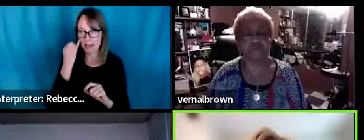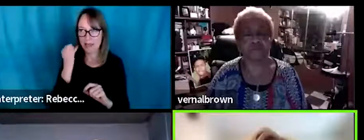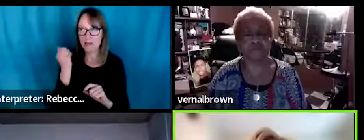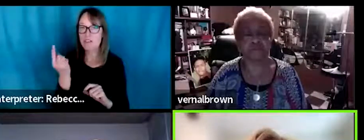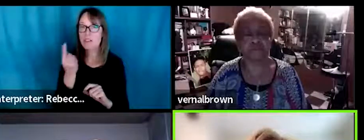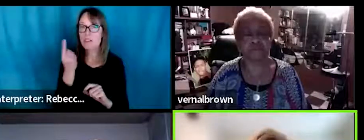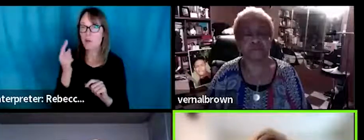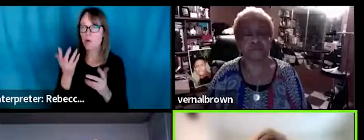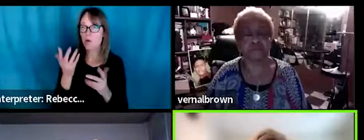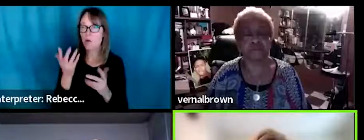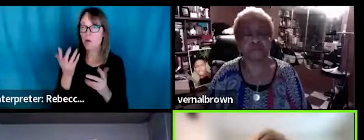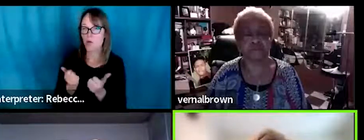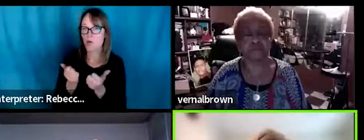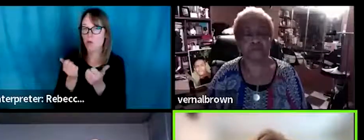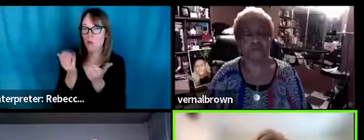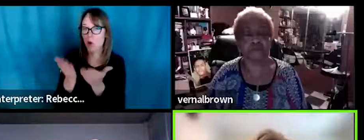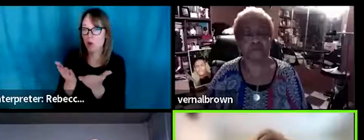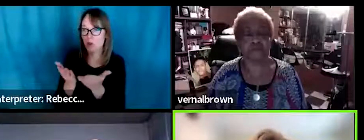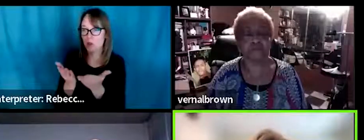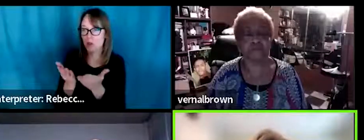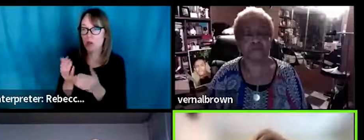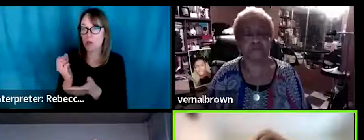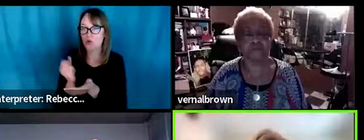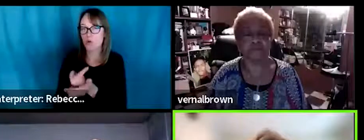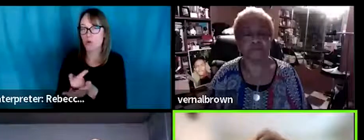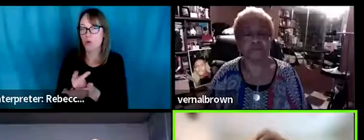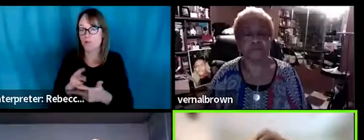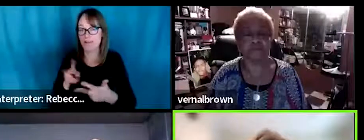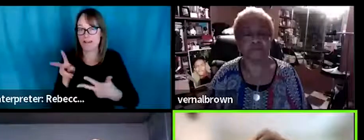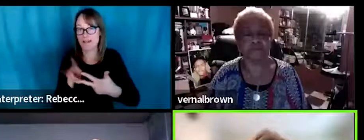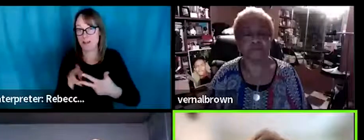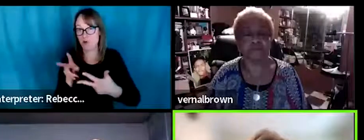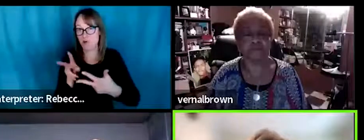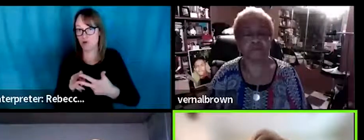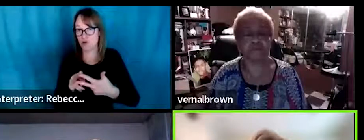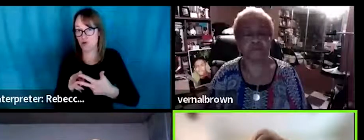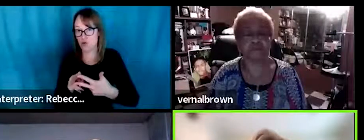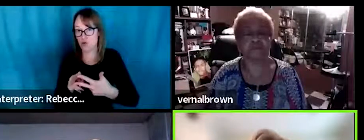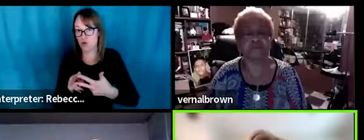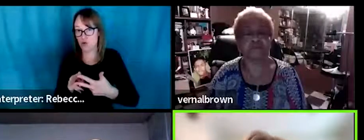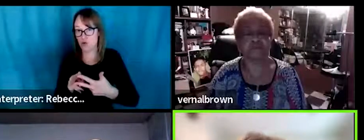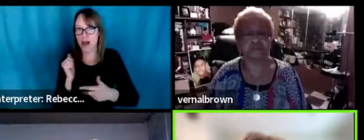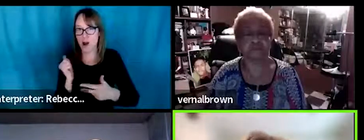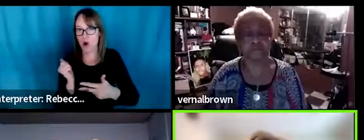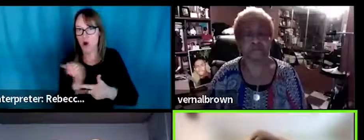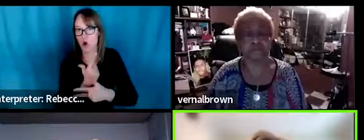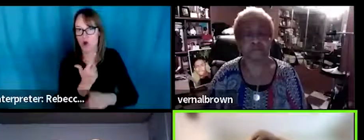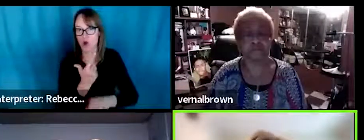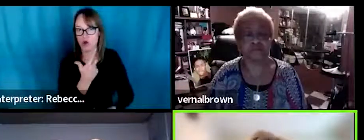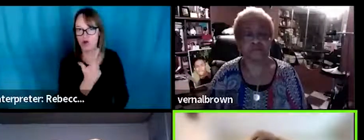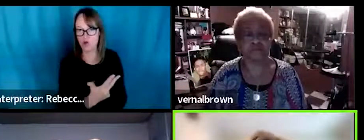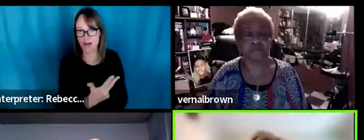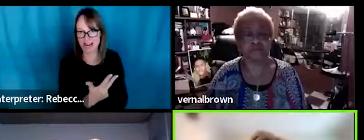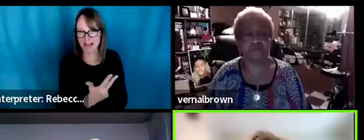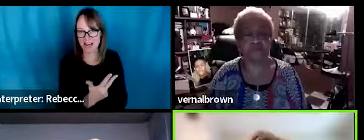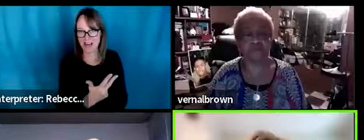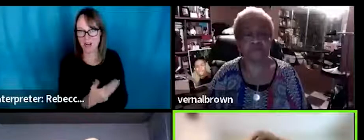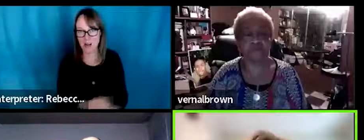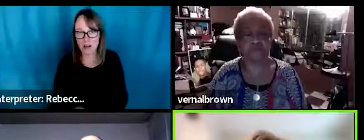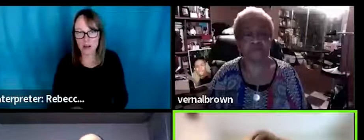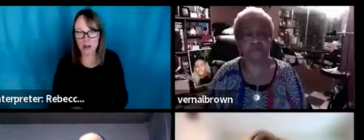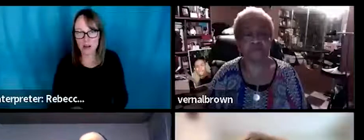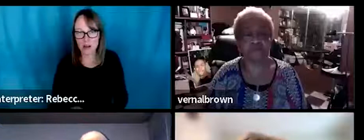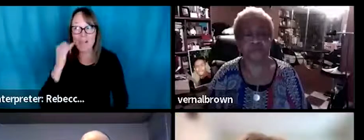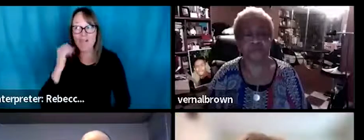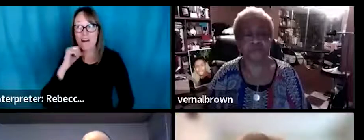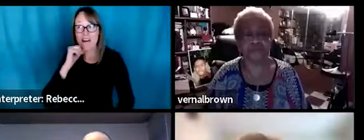to approve those two as opposed to all three of the items. Otherwise, we'll vote this item up or down. Can